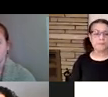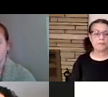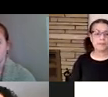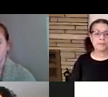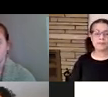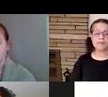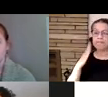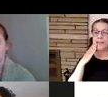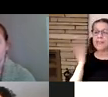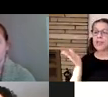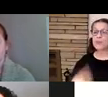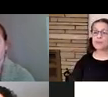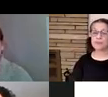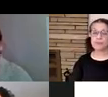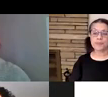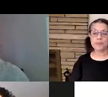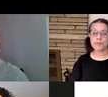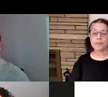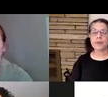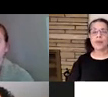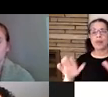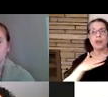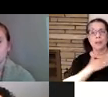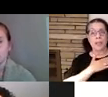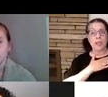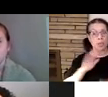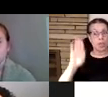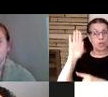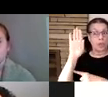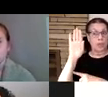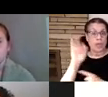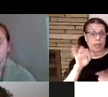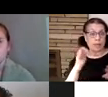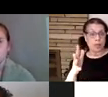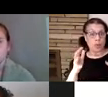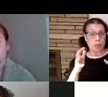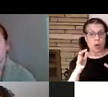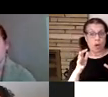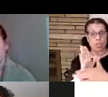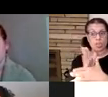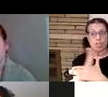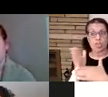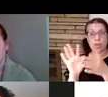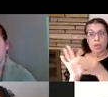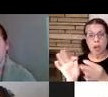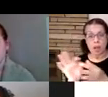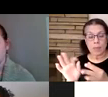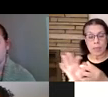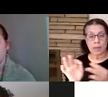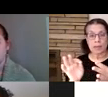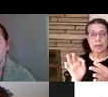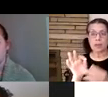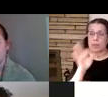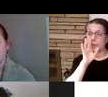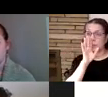Thank you very much. And I'm going to remind people that they can raise their hand if they want to be able to share a comment aloud. I don't